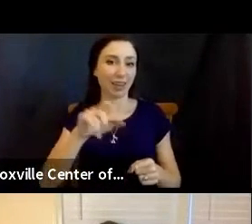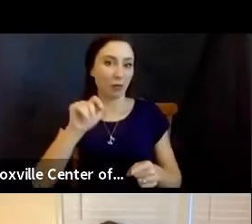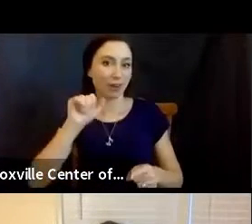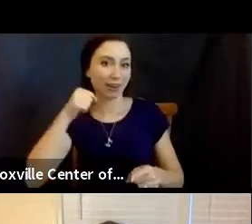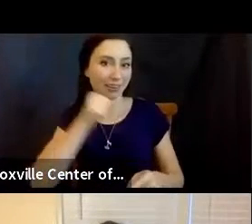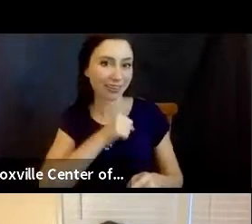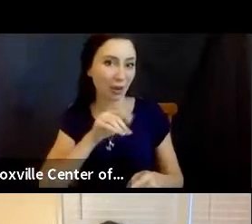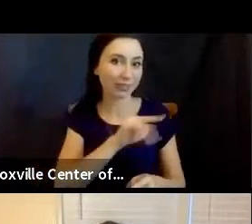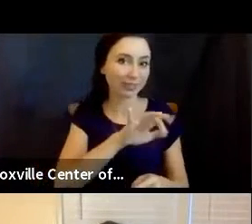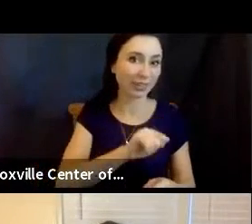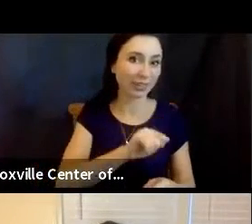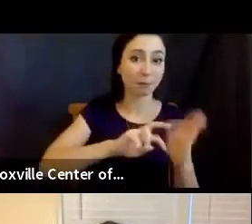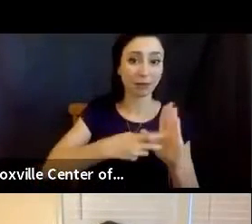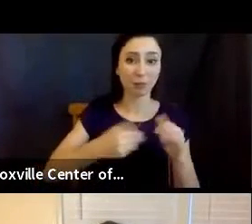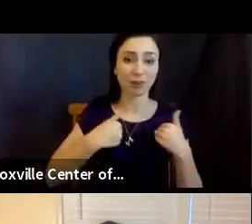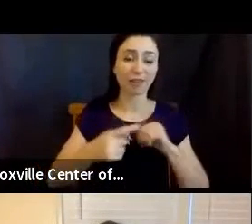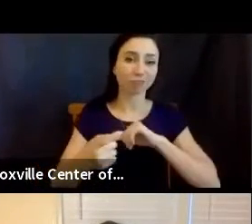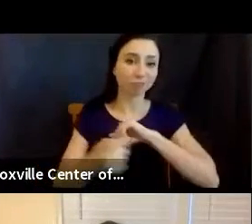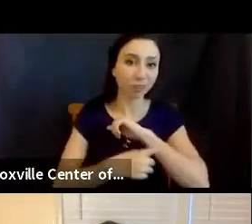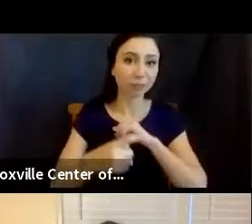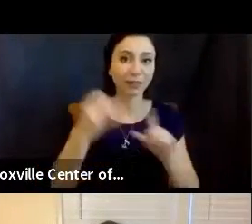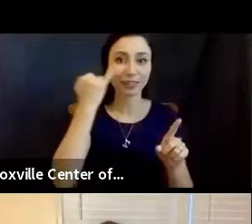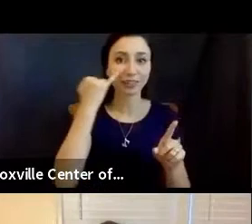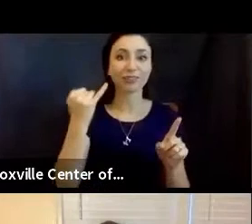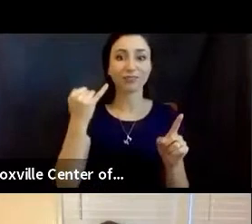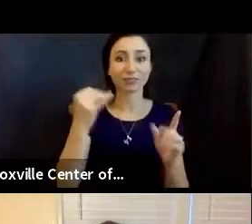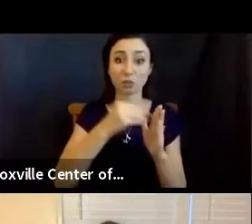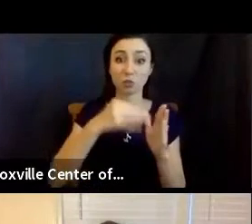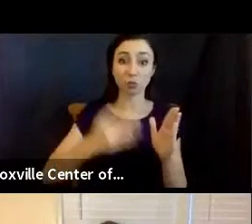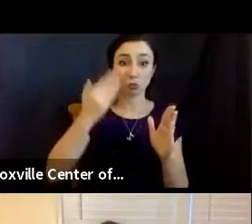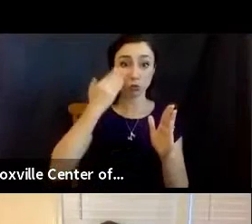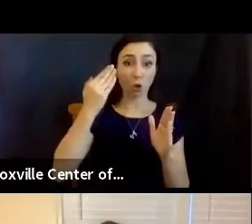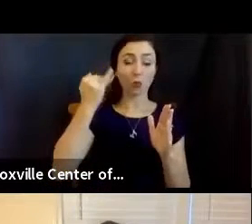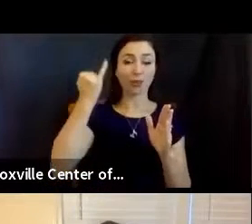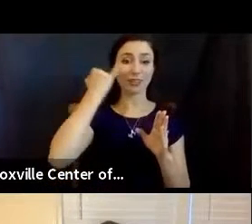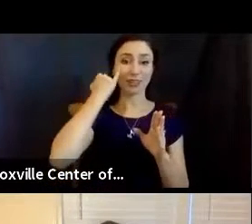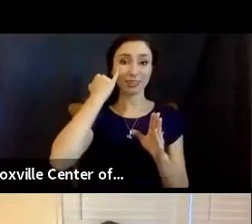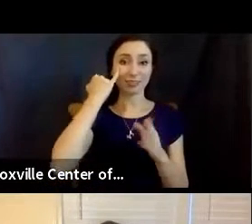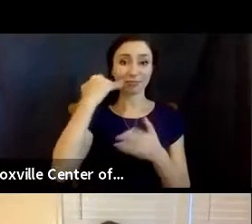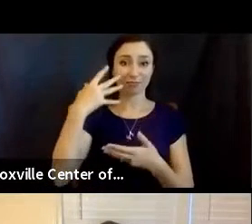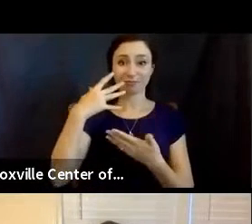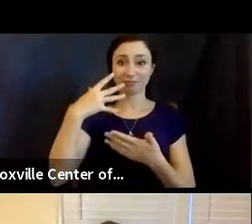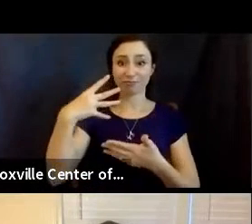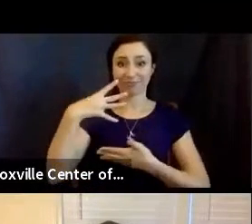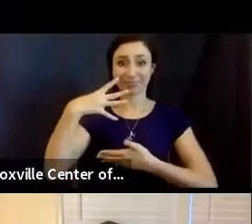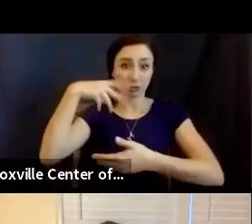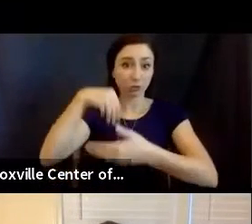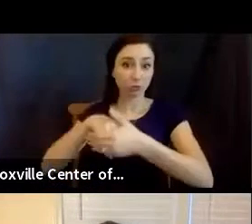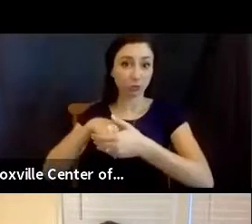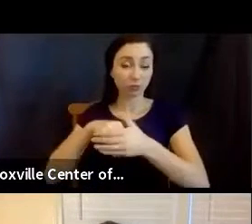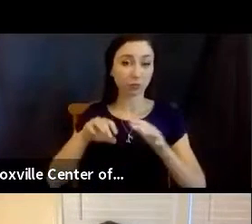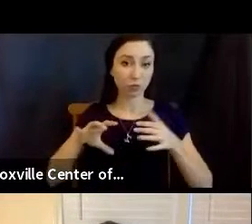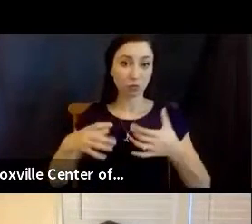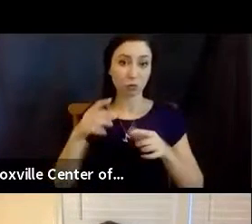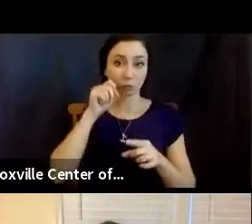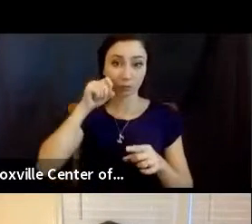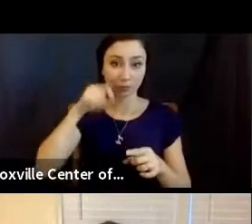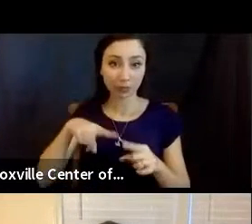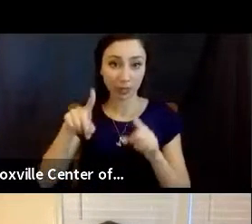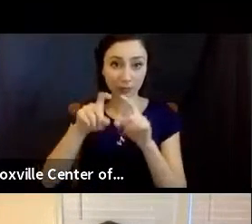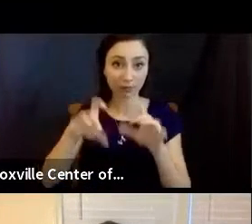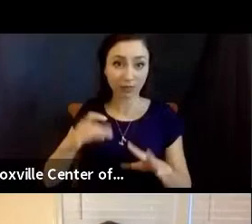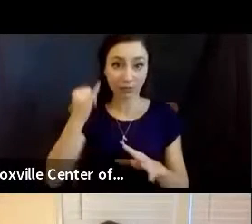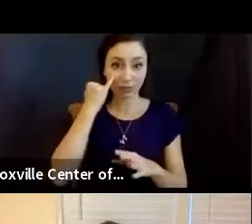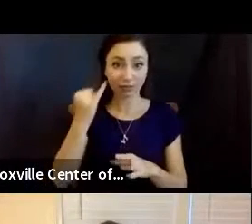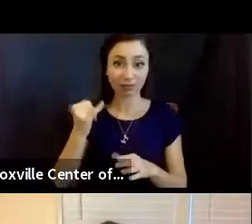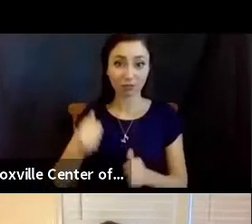student conduct. And students are aware that participating in the pooled saliva testing, if you